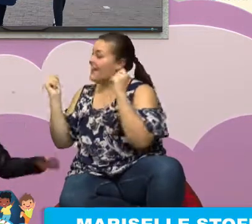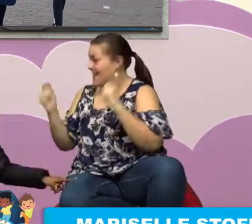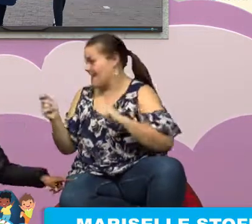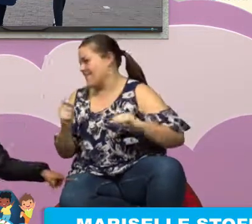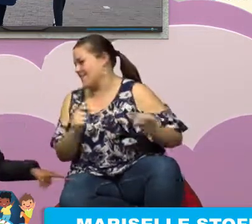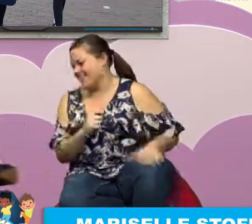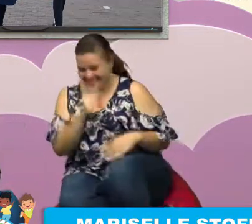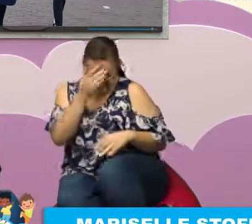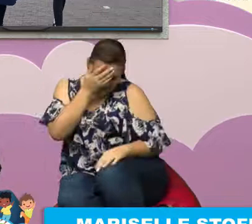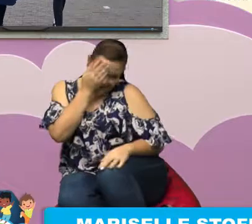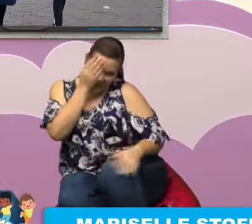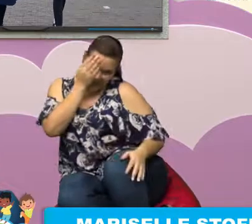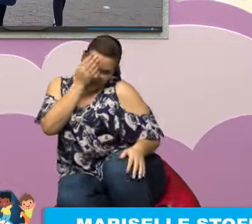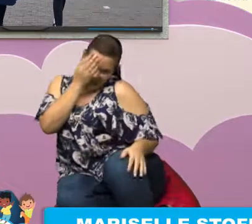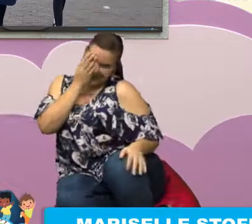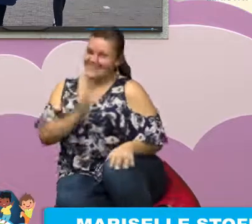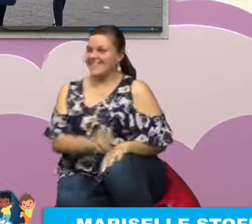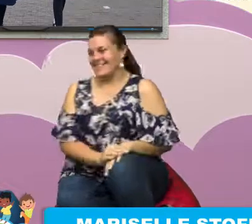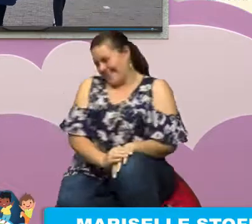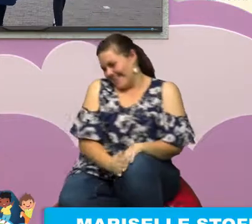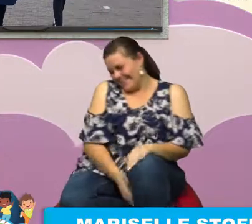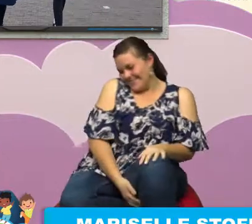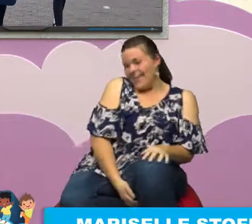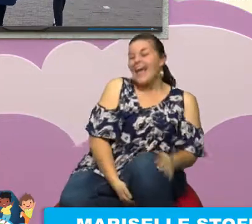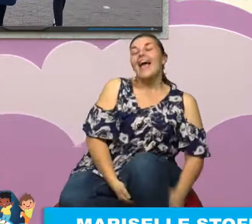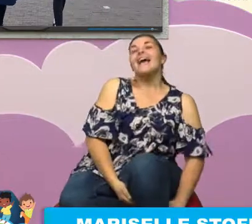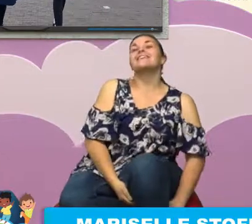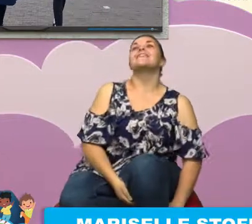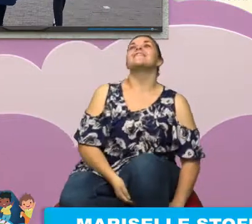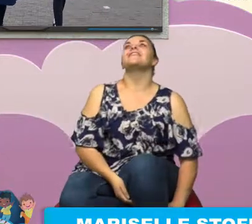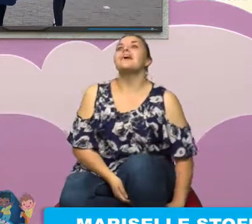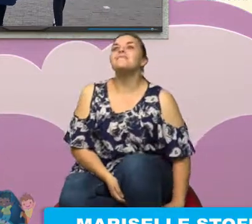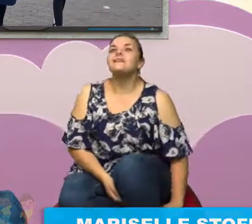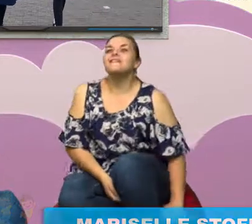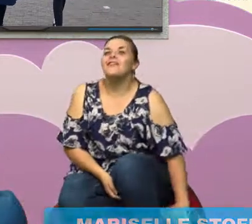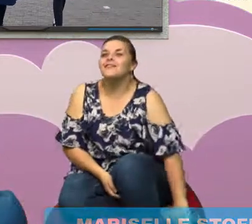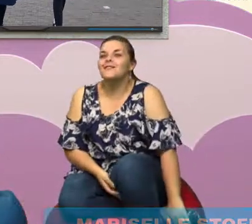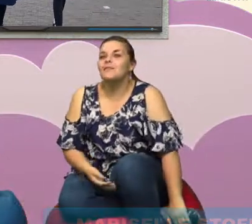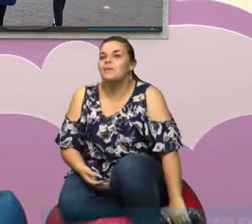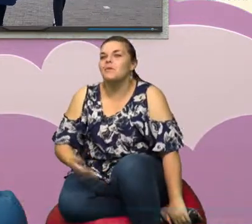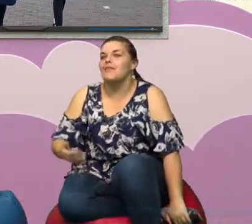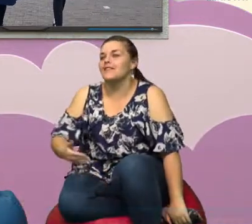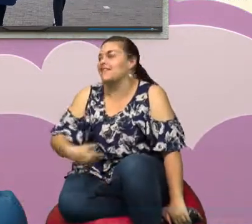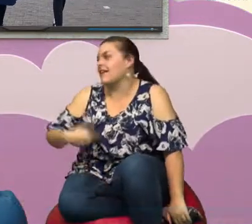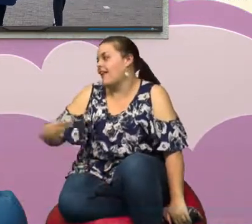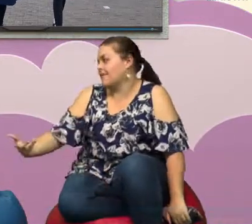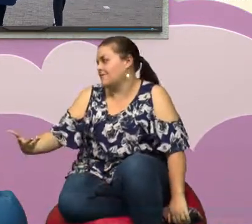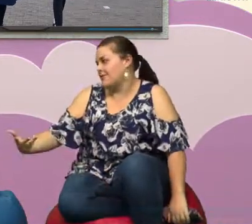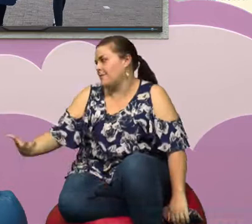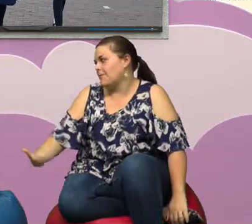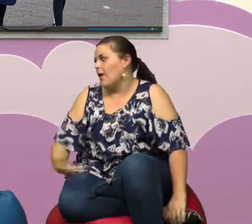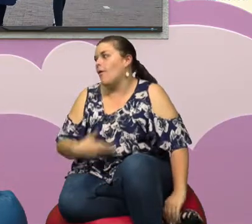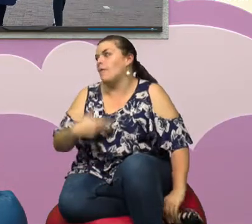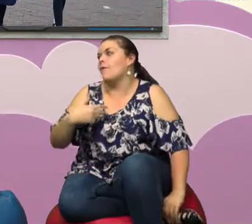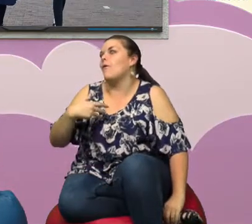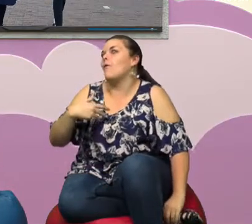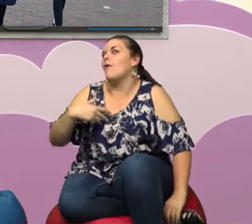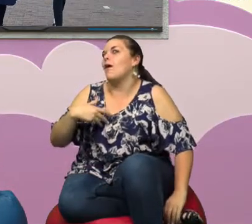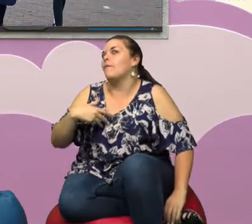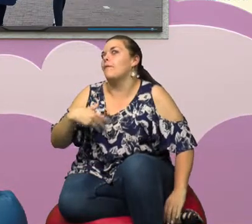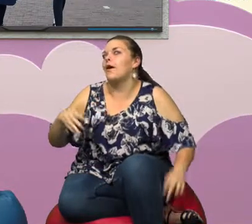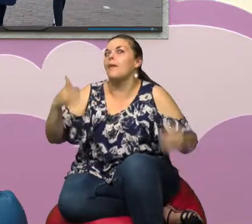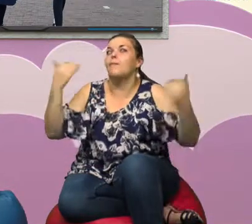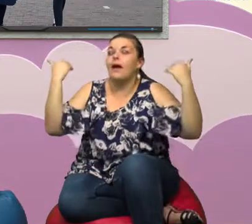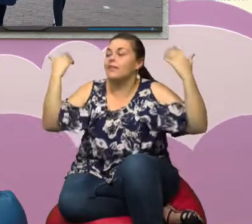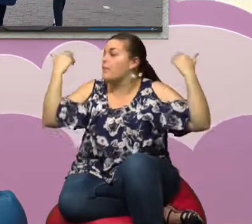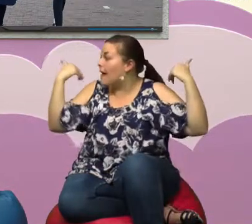community, my neighbors. I got so excited. So neighbors aren't just the people that stay next to you